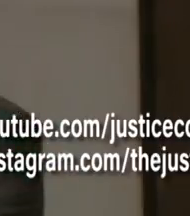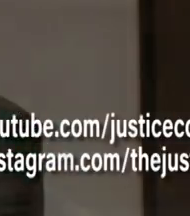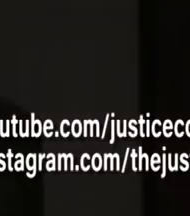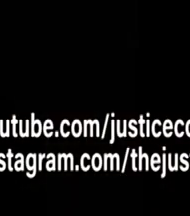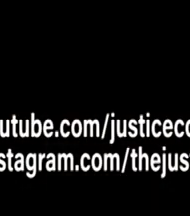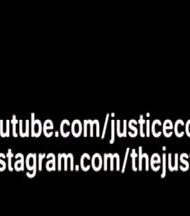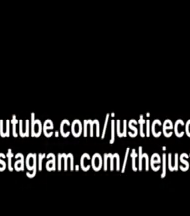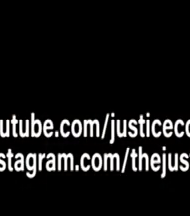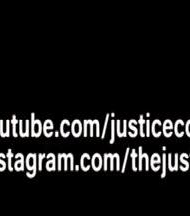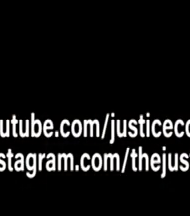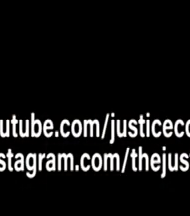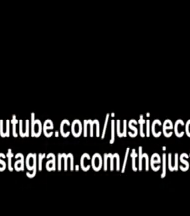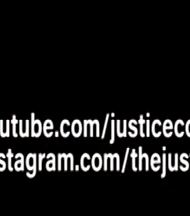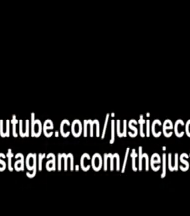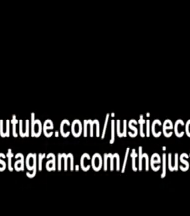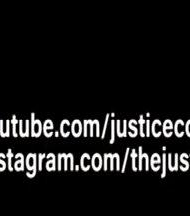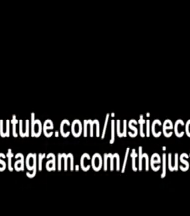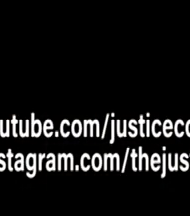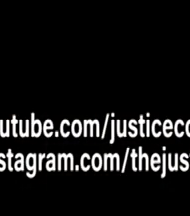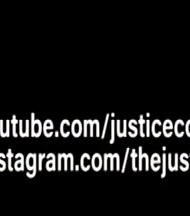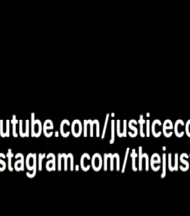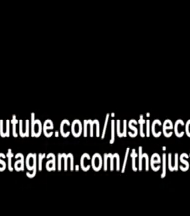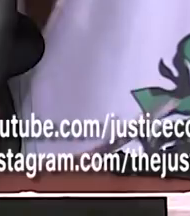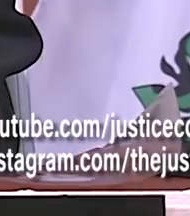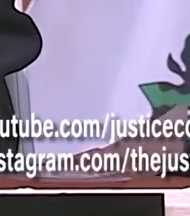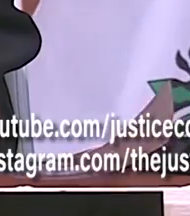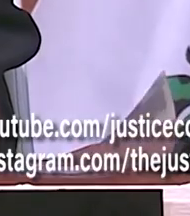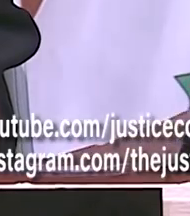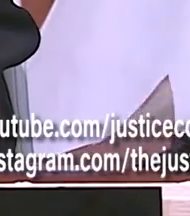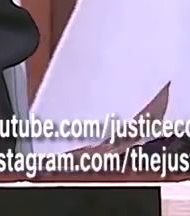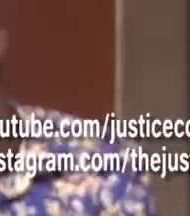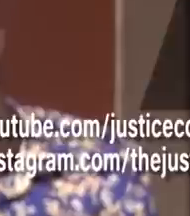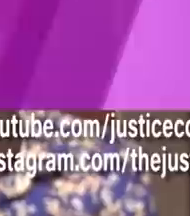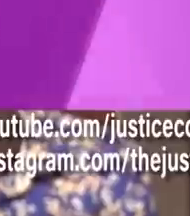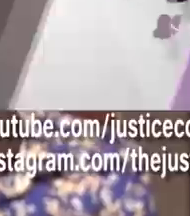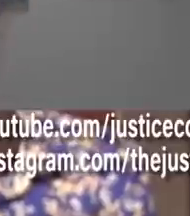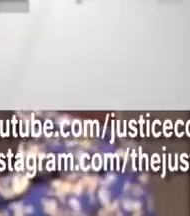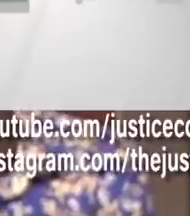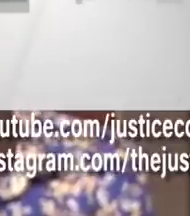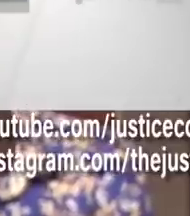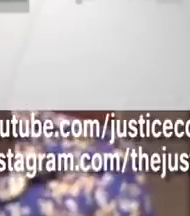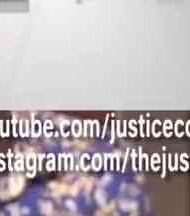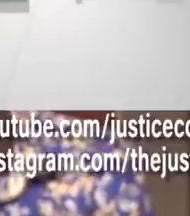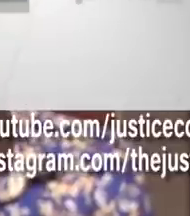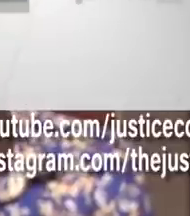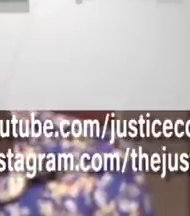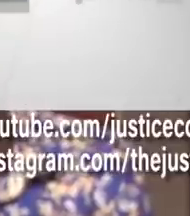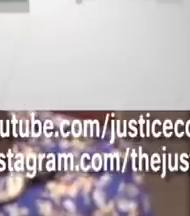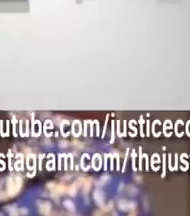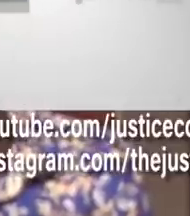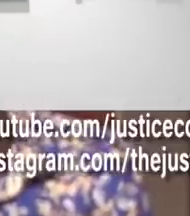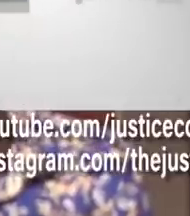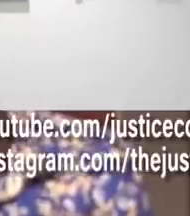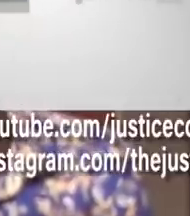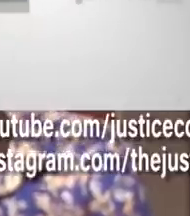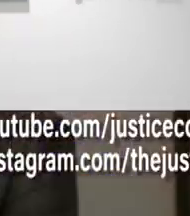time. A Nollywood veteran hoped to diversify into marine transportation. Passenger boat I did not see. My